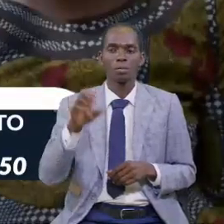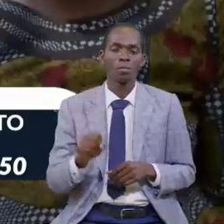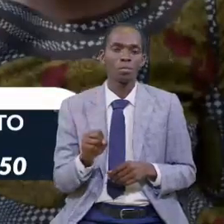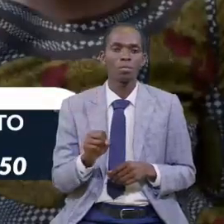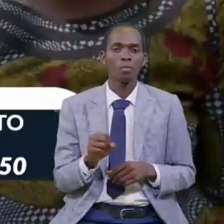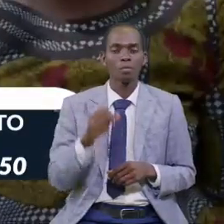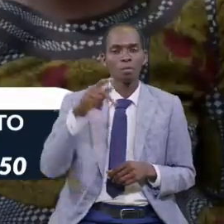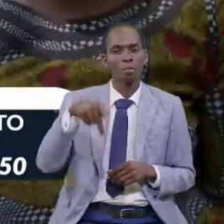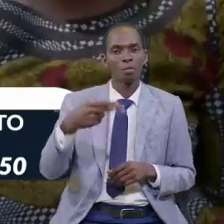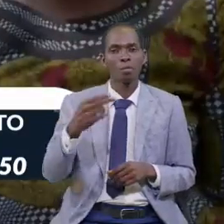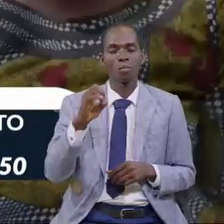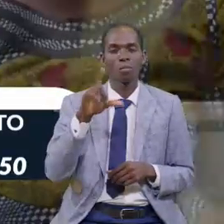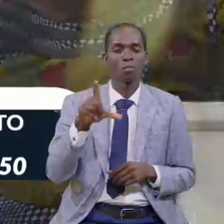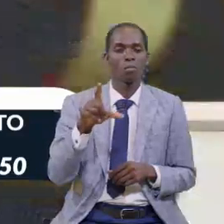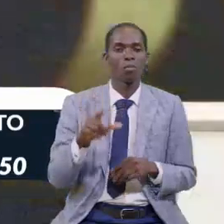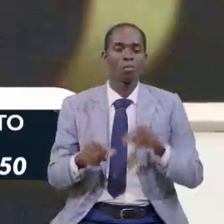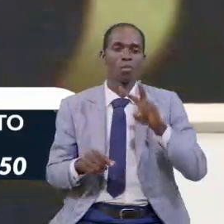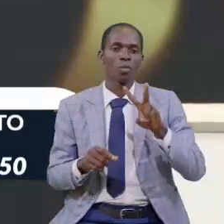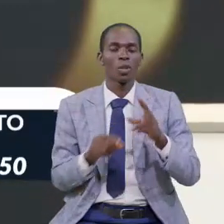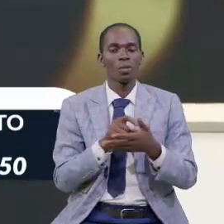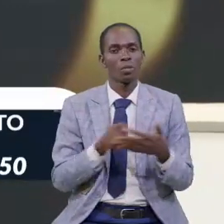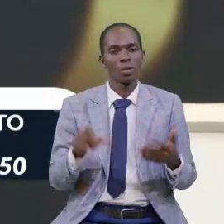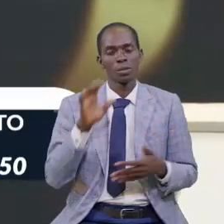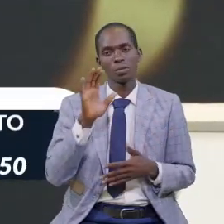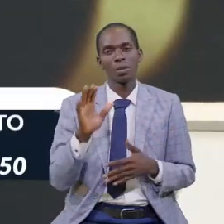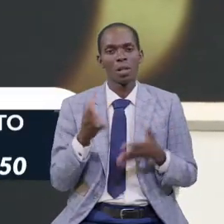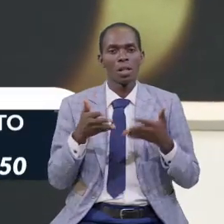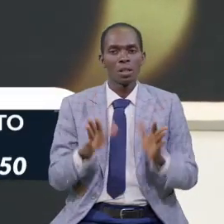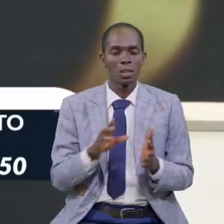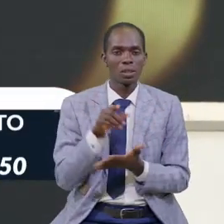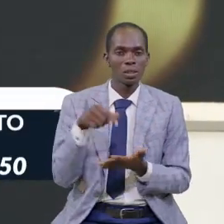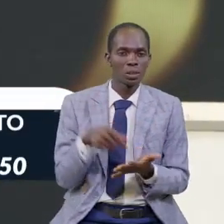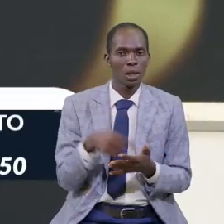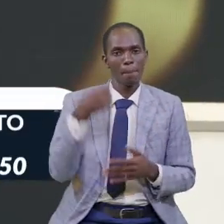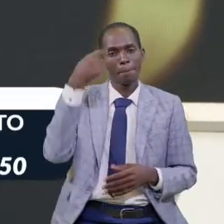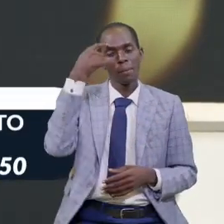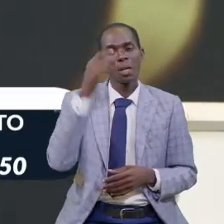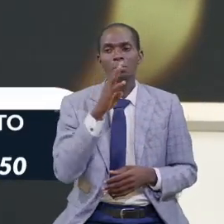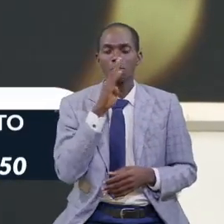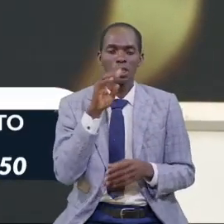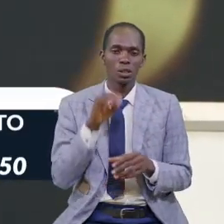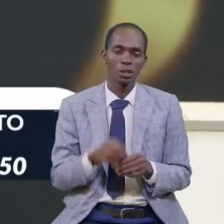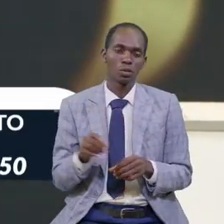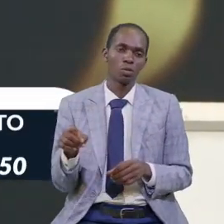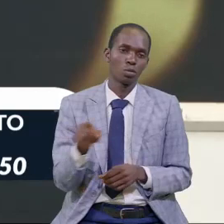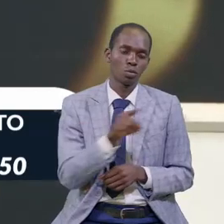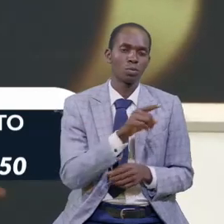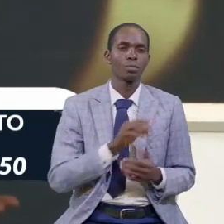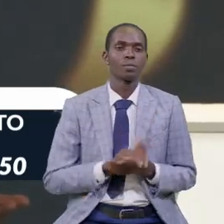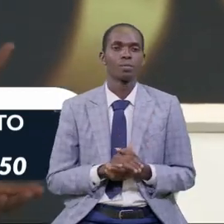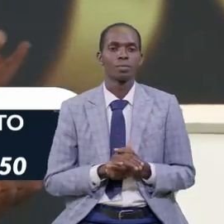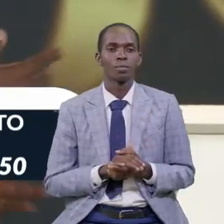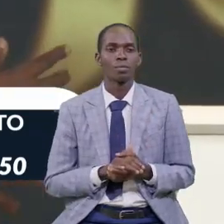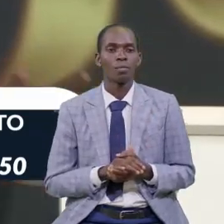5. It says, let this mind be in you. That's why we came to him. He wants to